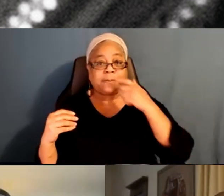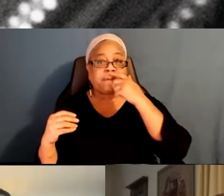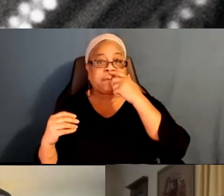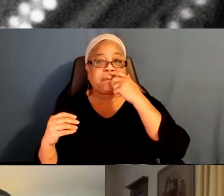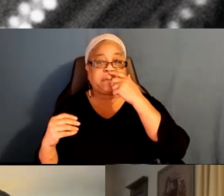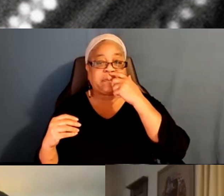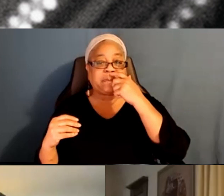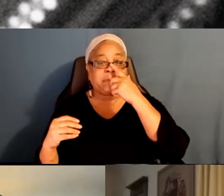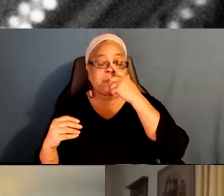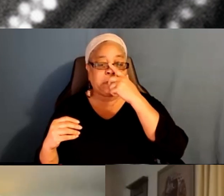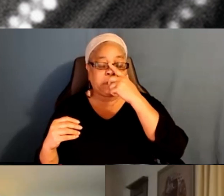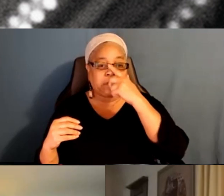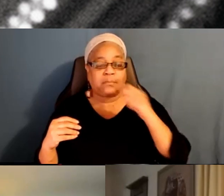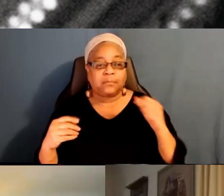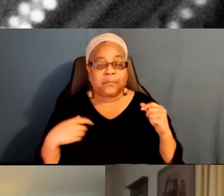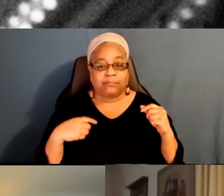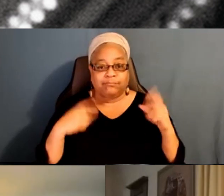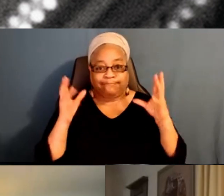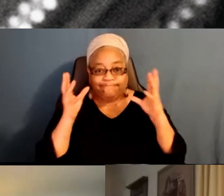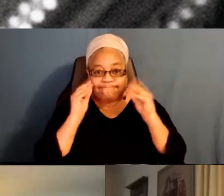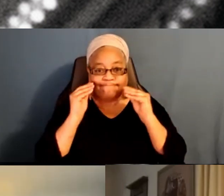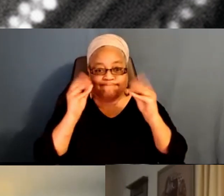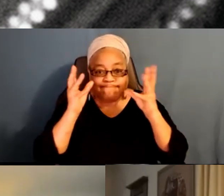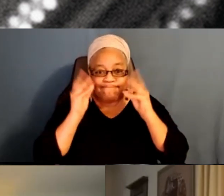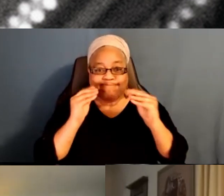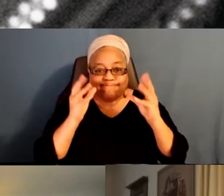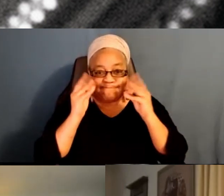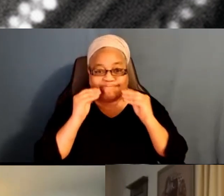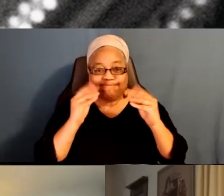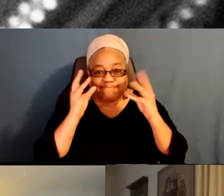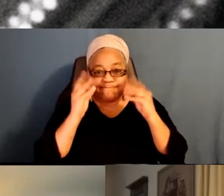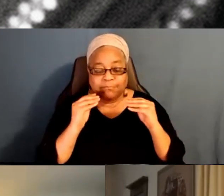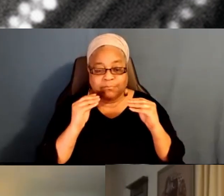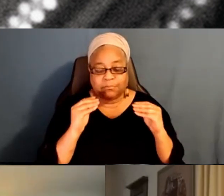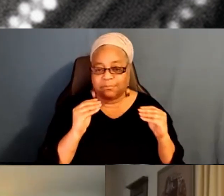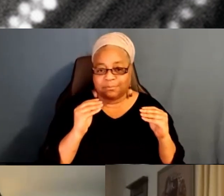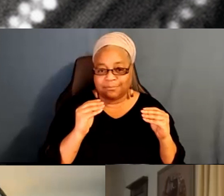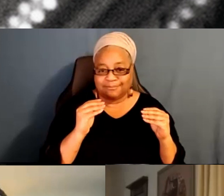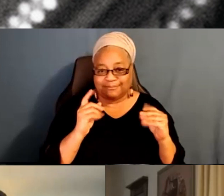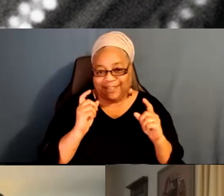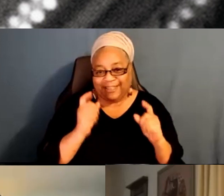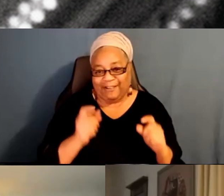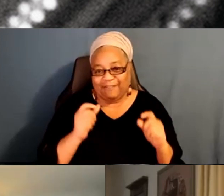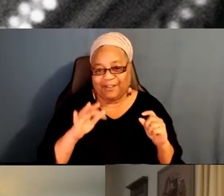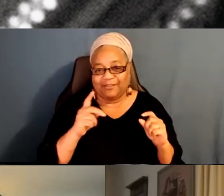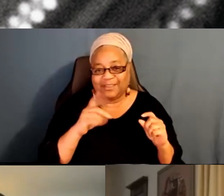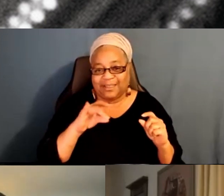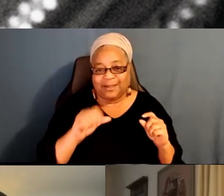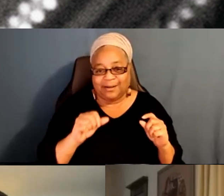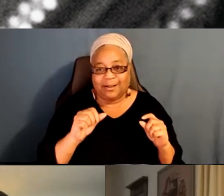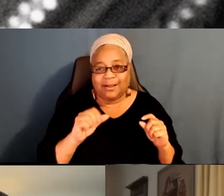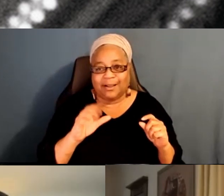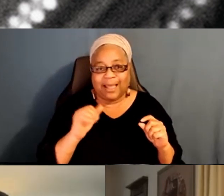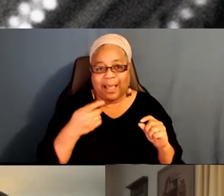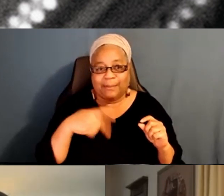was going to, absorbing and reabsorbing the gift of Tina Campt's A Black Gaze,